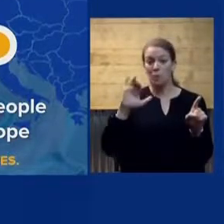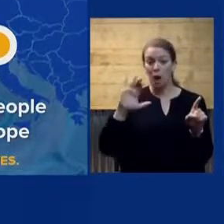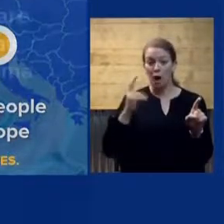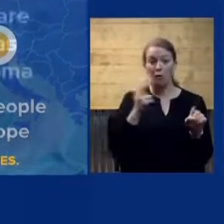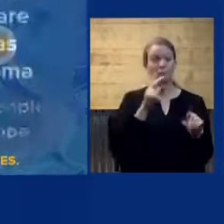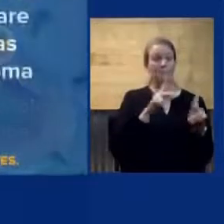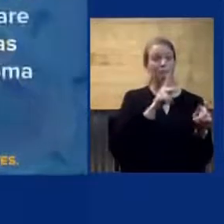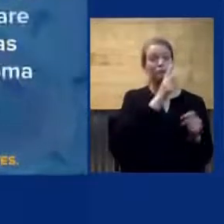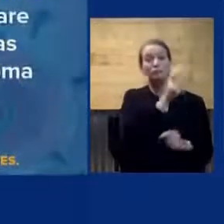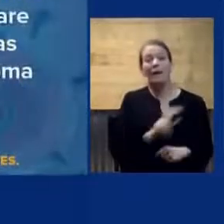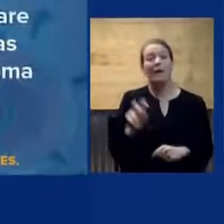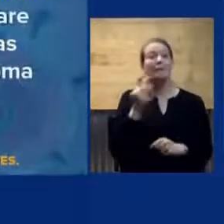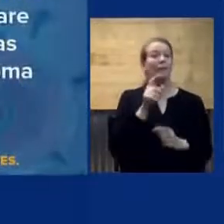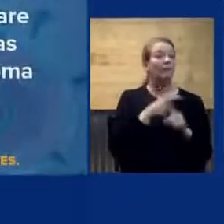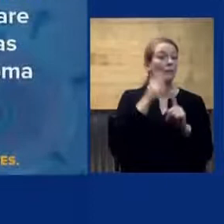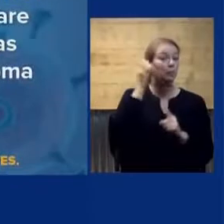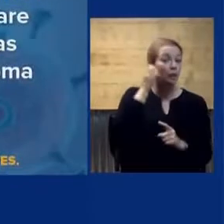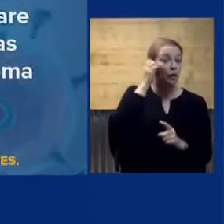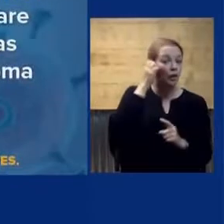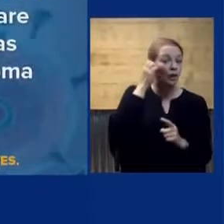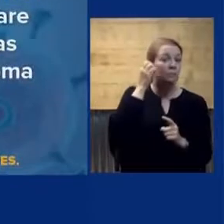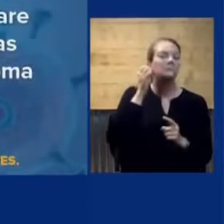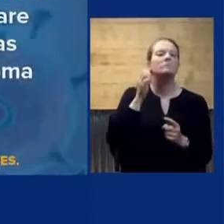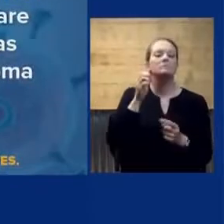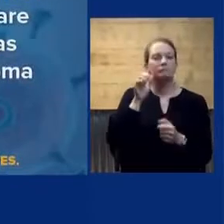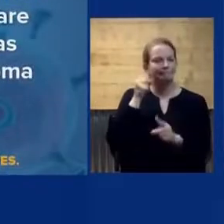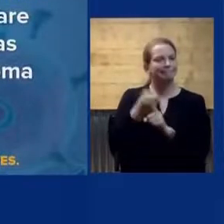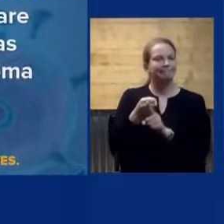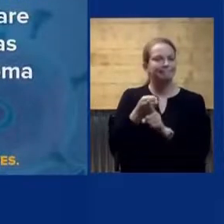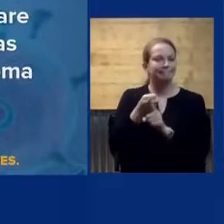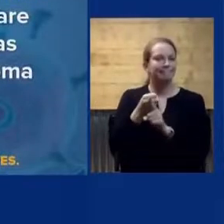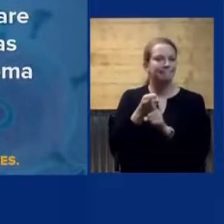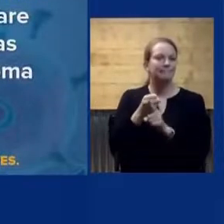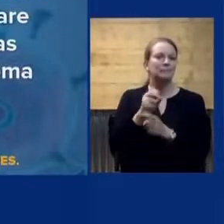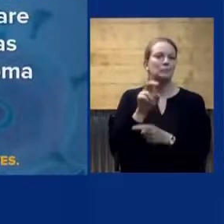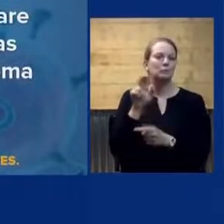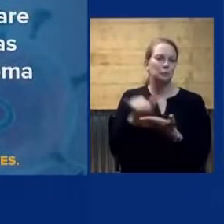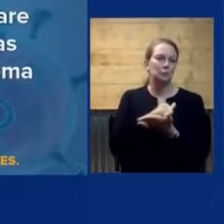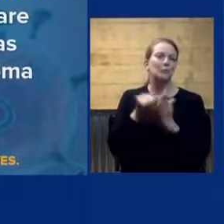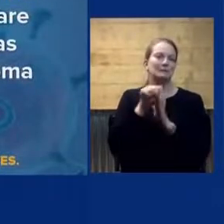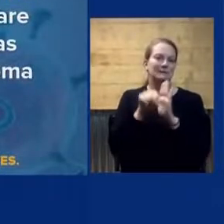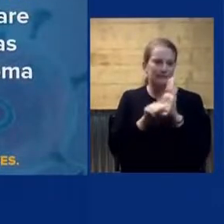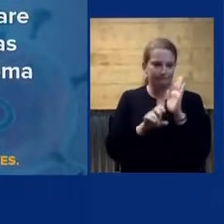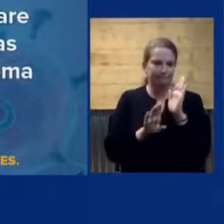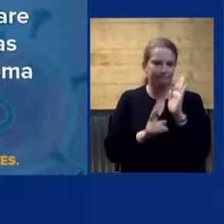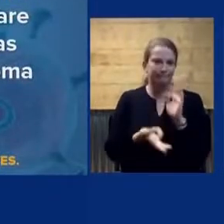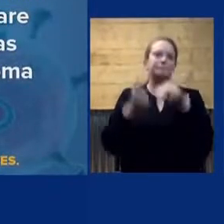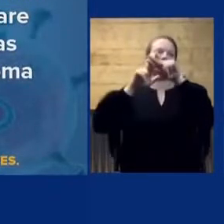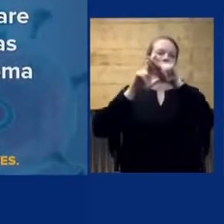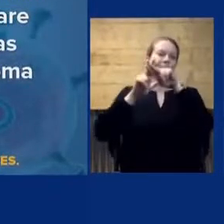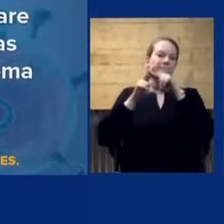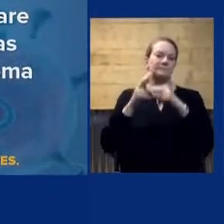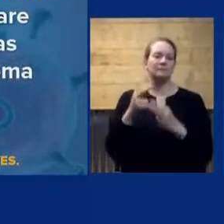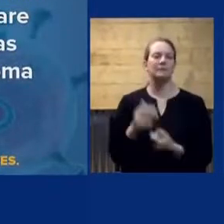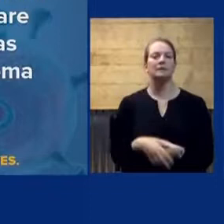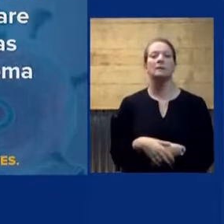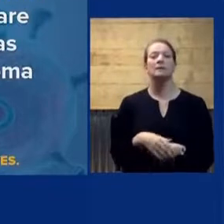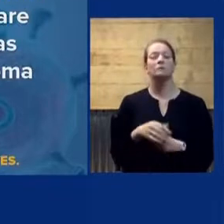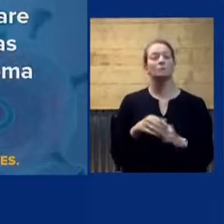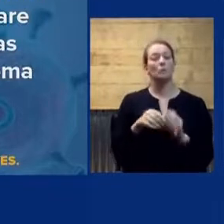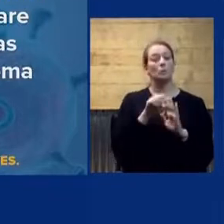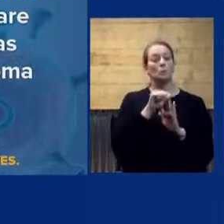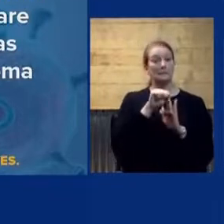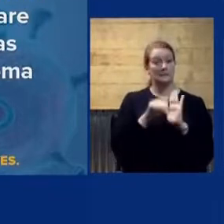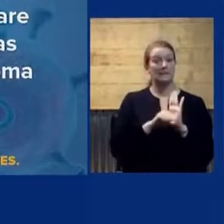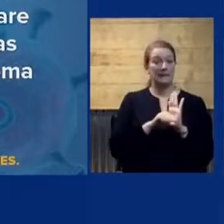and that's why New York had the spike that we had. We are expanding the list of states that are quarantined.